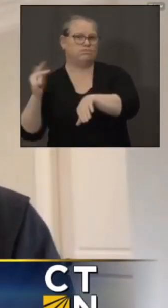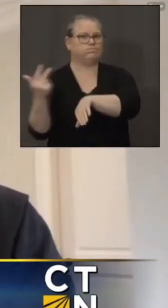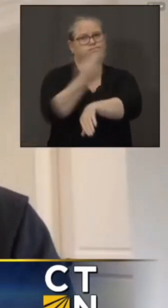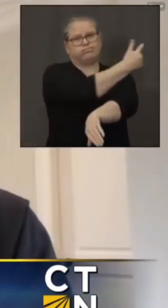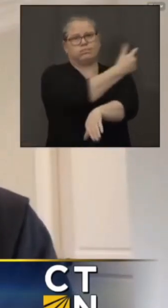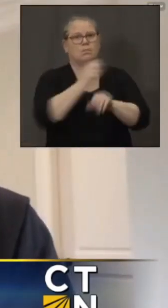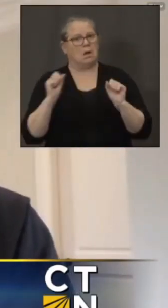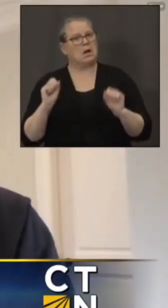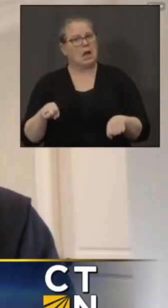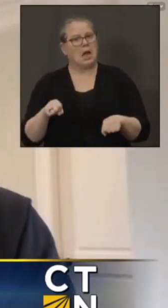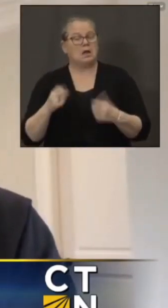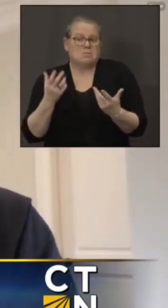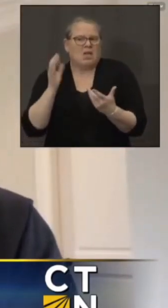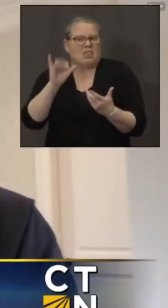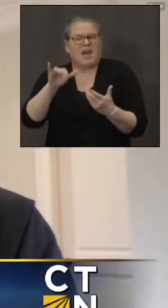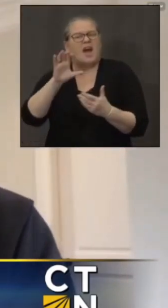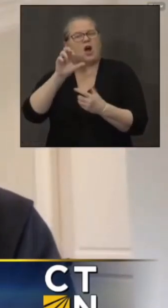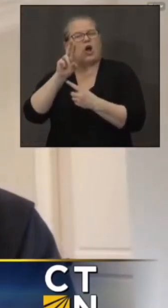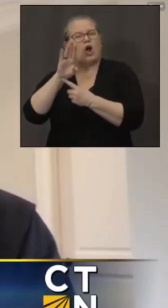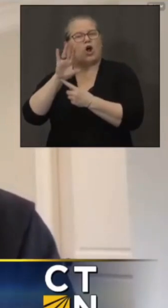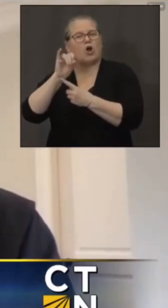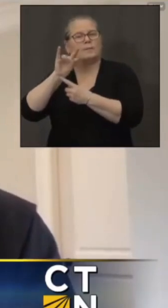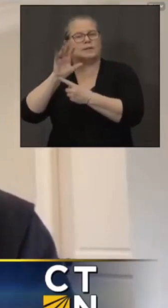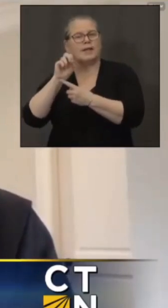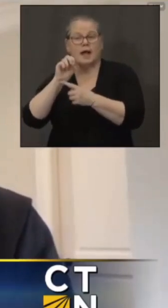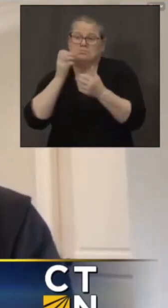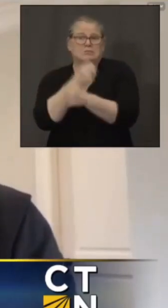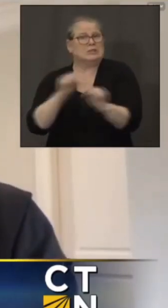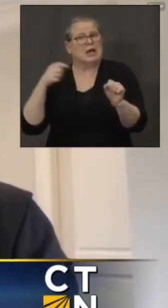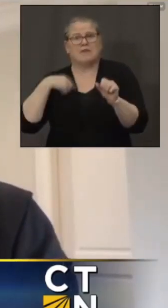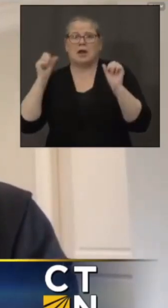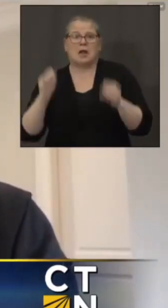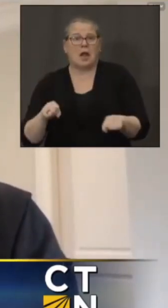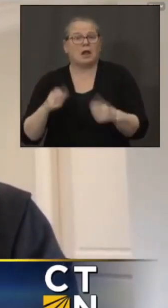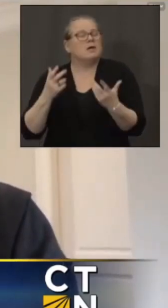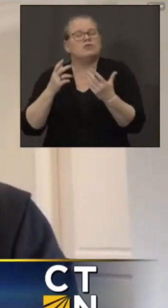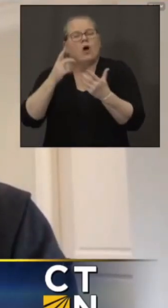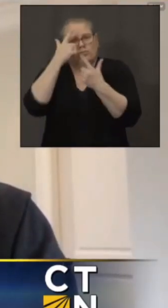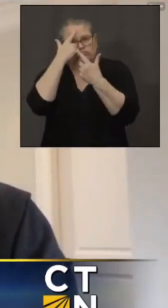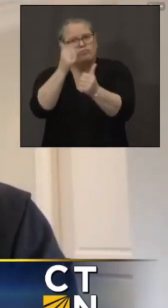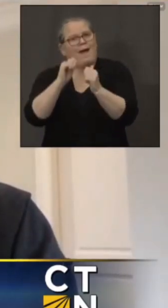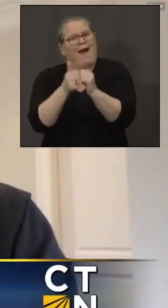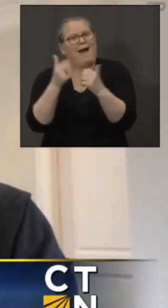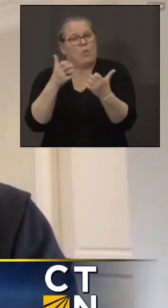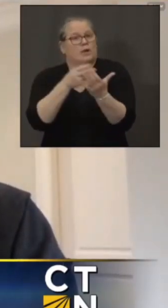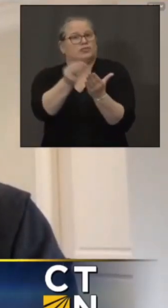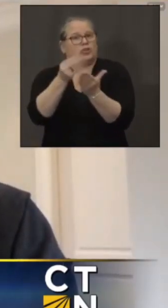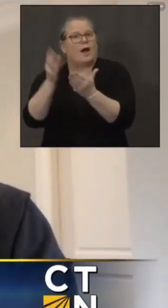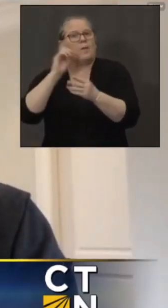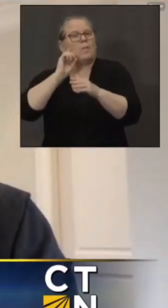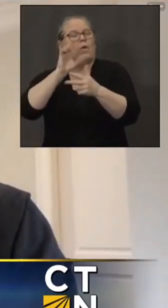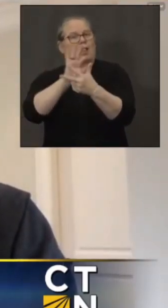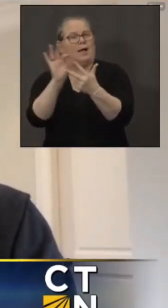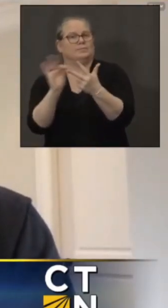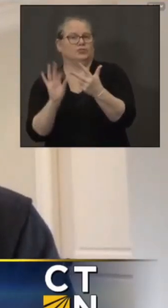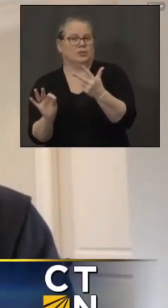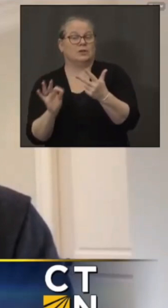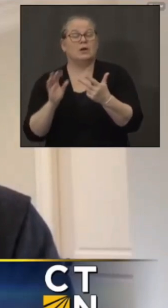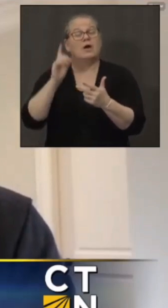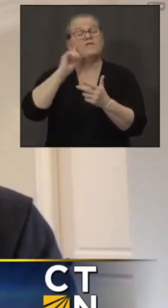shop, they can do it, and they can do it safely, whether that's to their house, in their car, or a more traditional retail experience. Our best advice to the